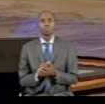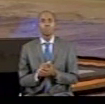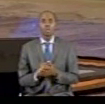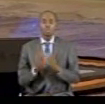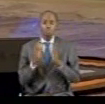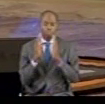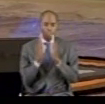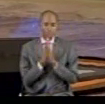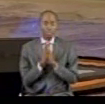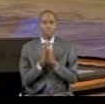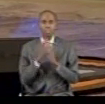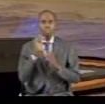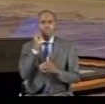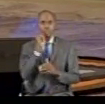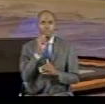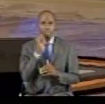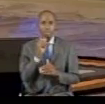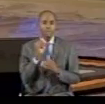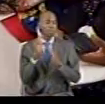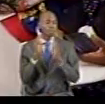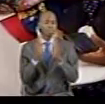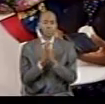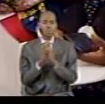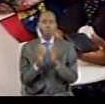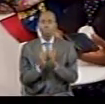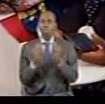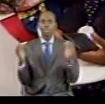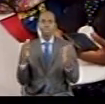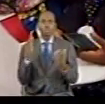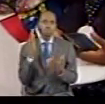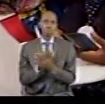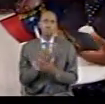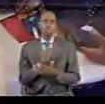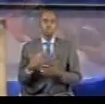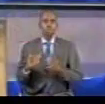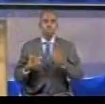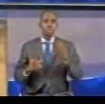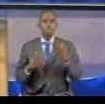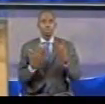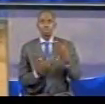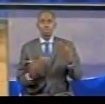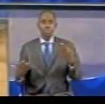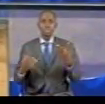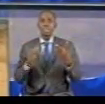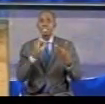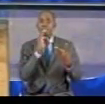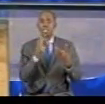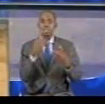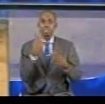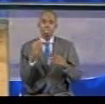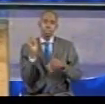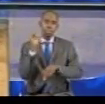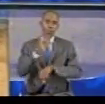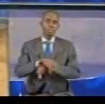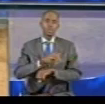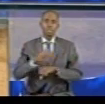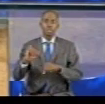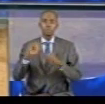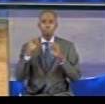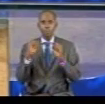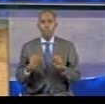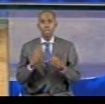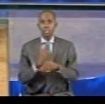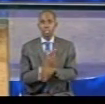daily, pray without ceasing. The second thing here is his prevailing inner power. We're coming